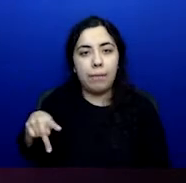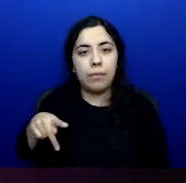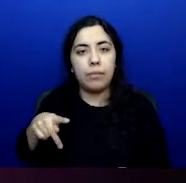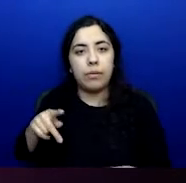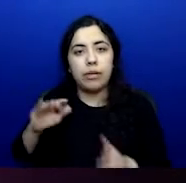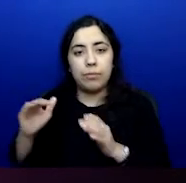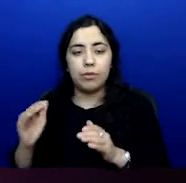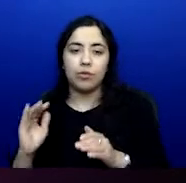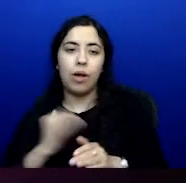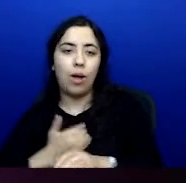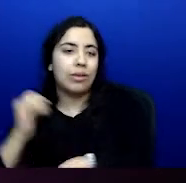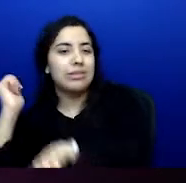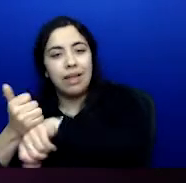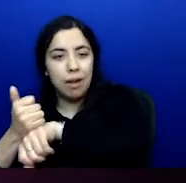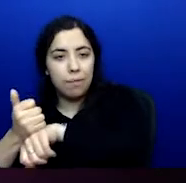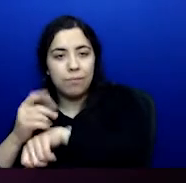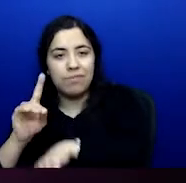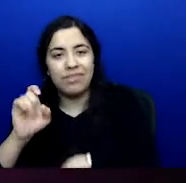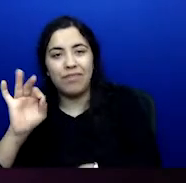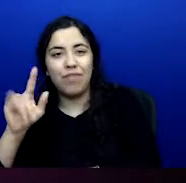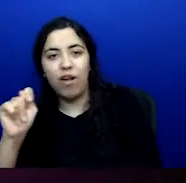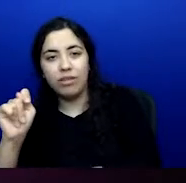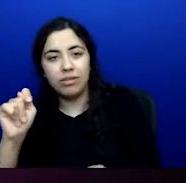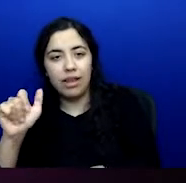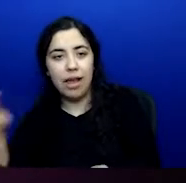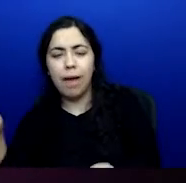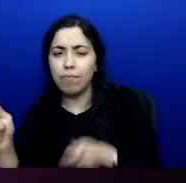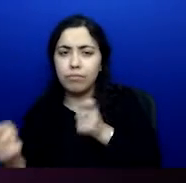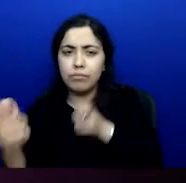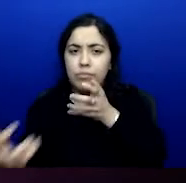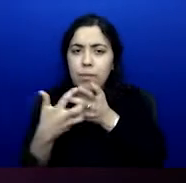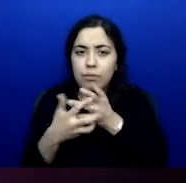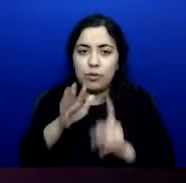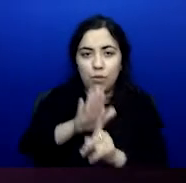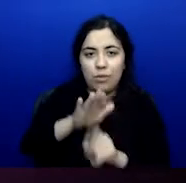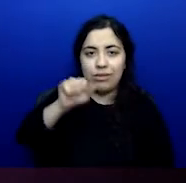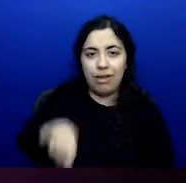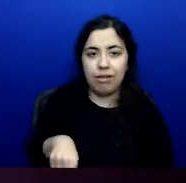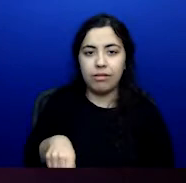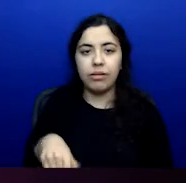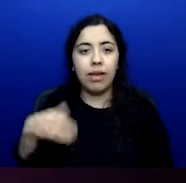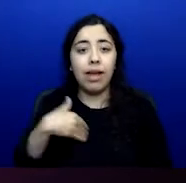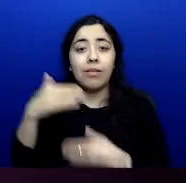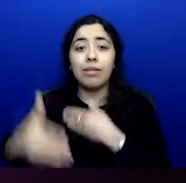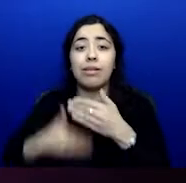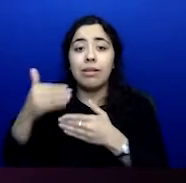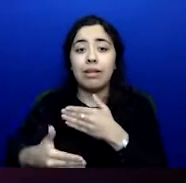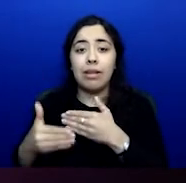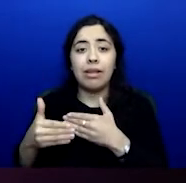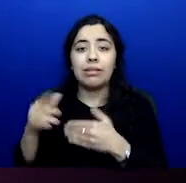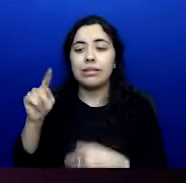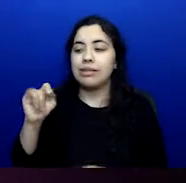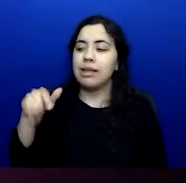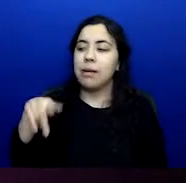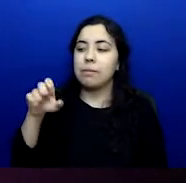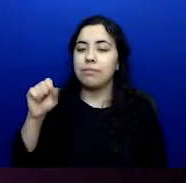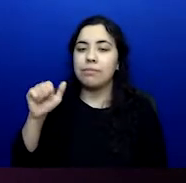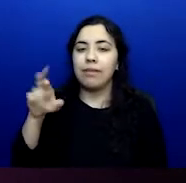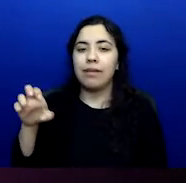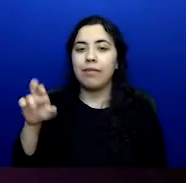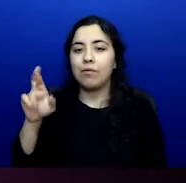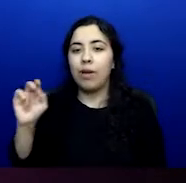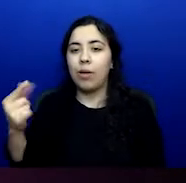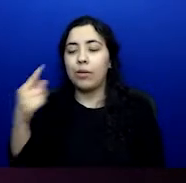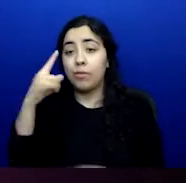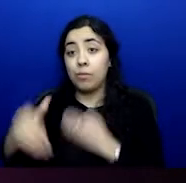what we have by default. We also provide type-safe routing for Next.js, which is just incredible. It allows you to import